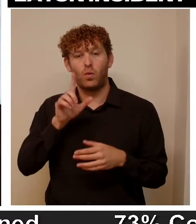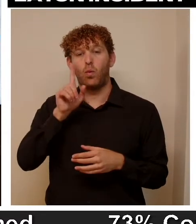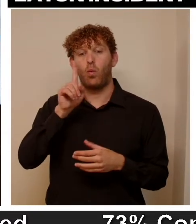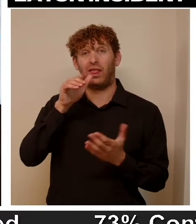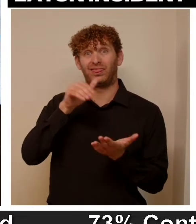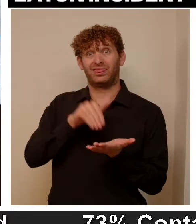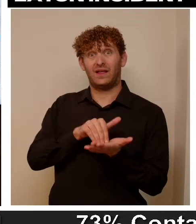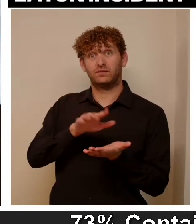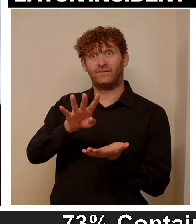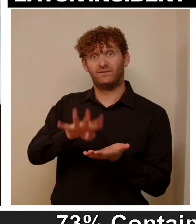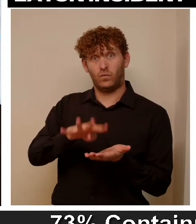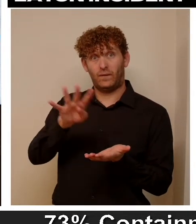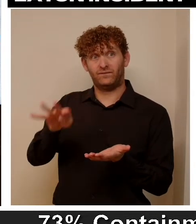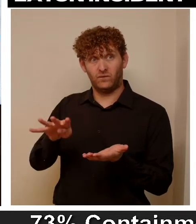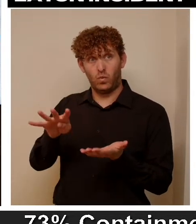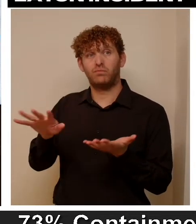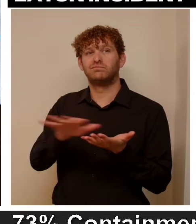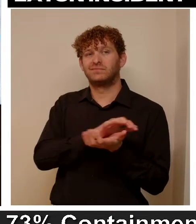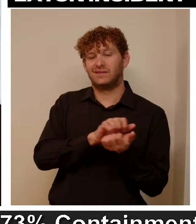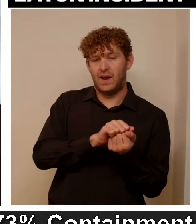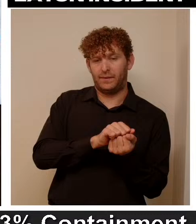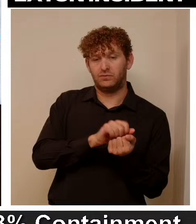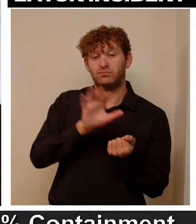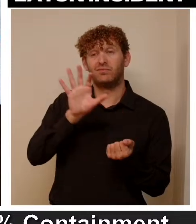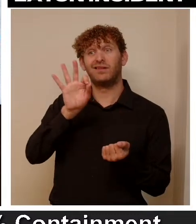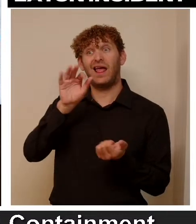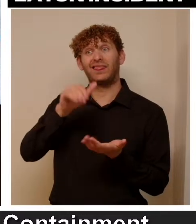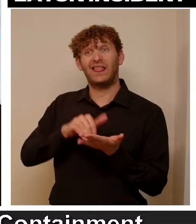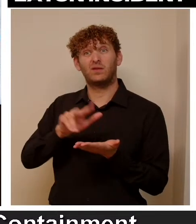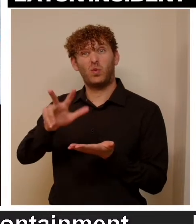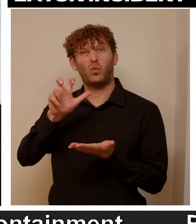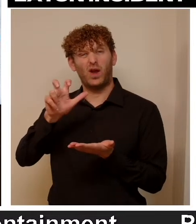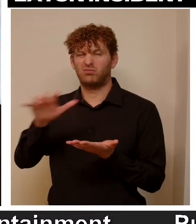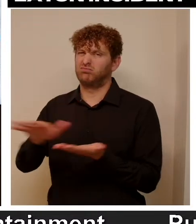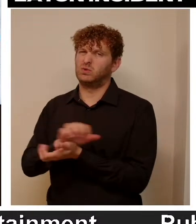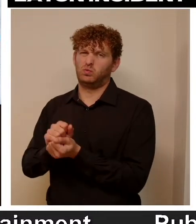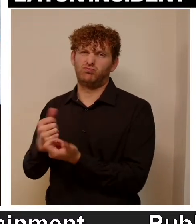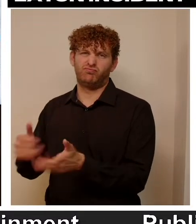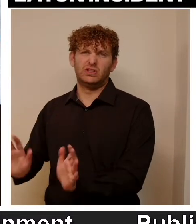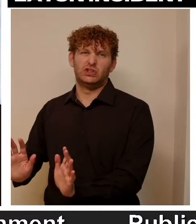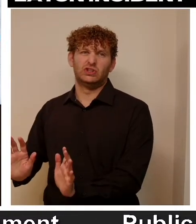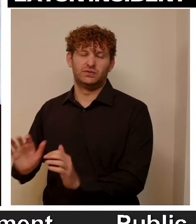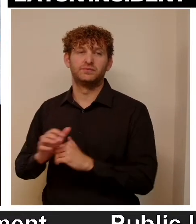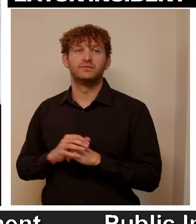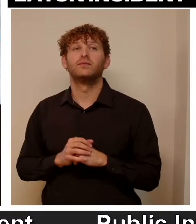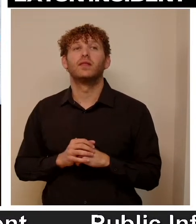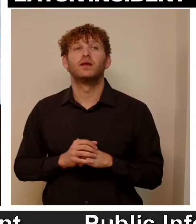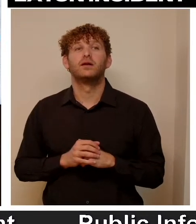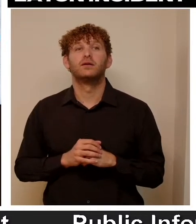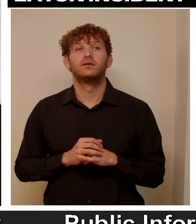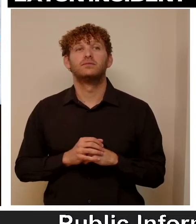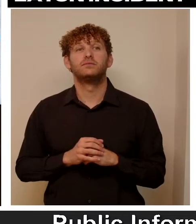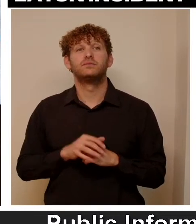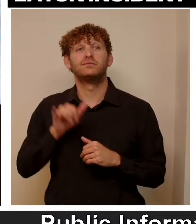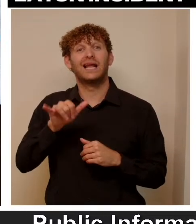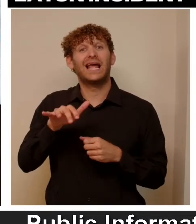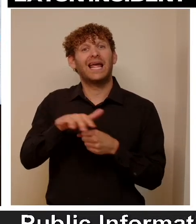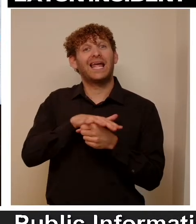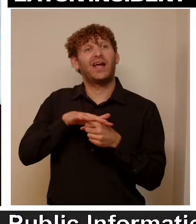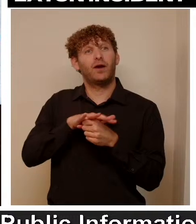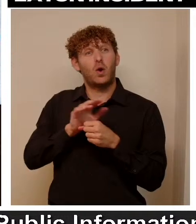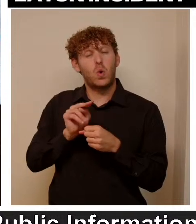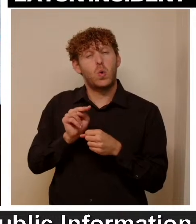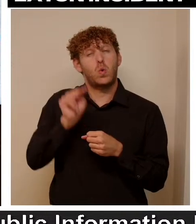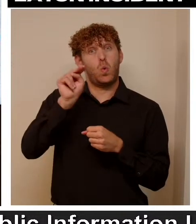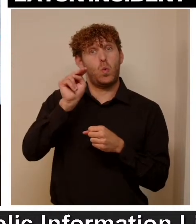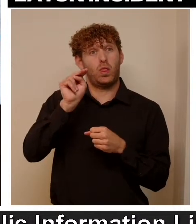and 9,300 have been destroyed. I also wanted to reiterate the area that's the northern portion of the fire, north of the fire, is